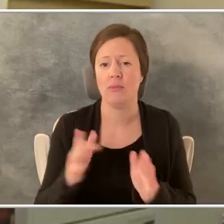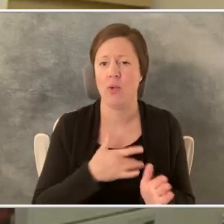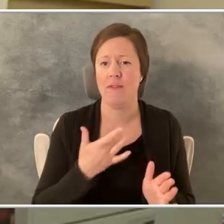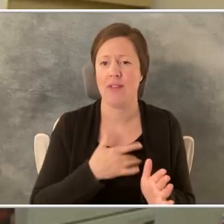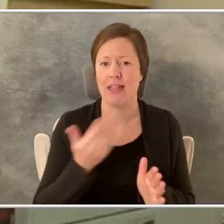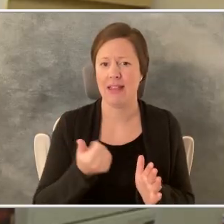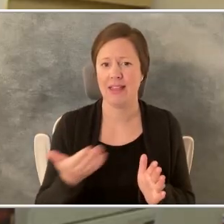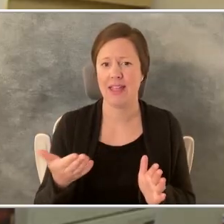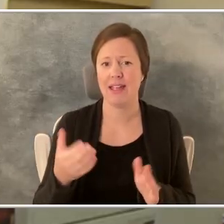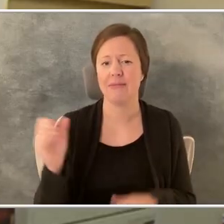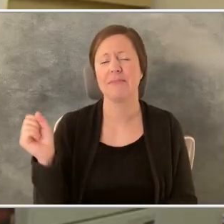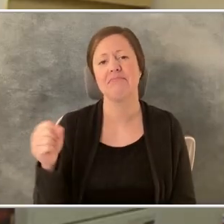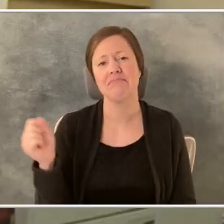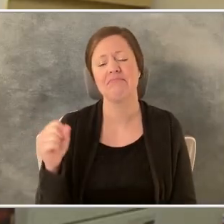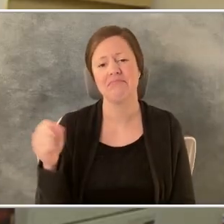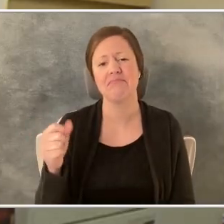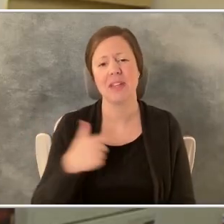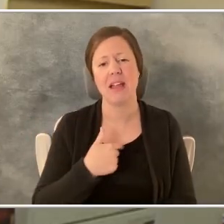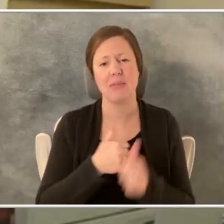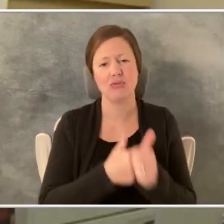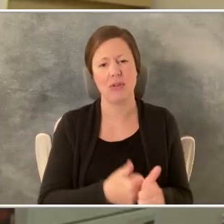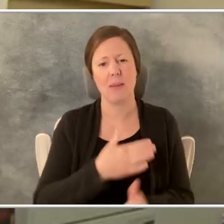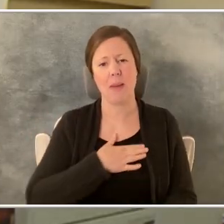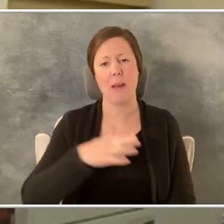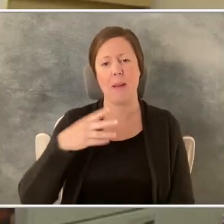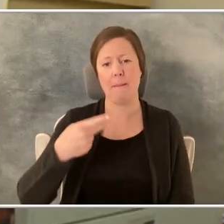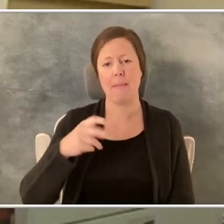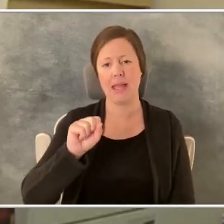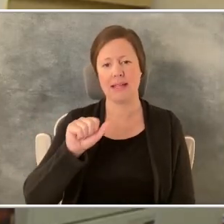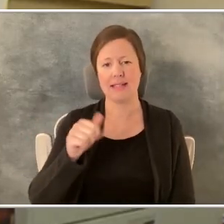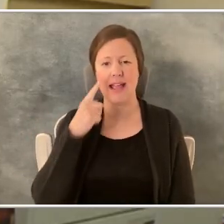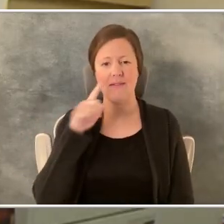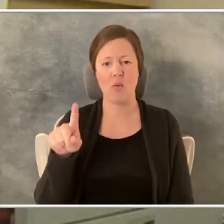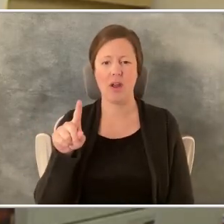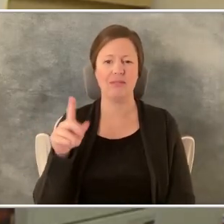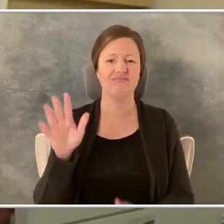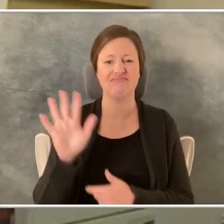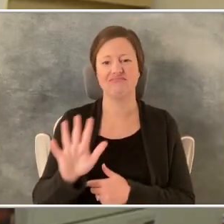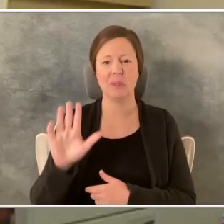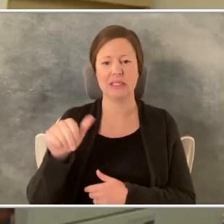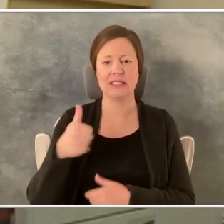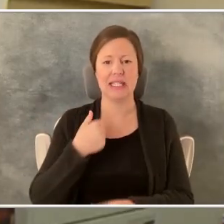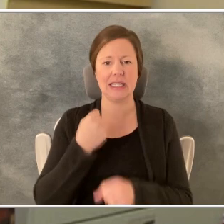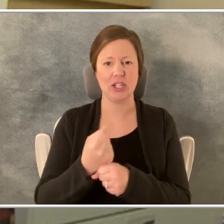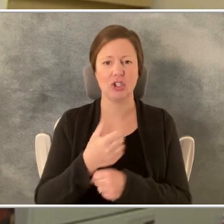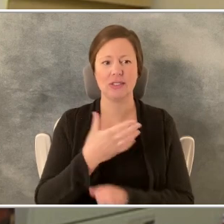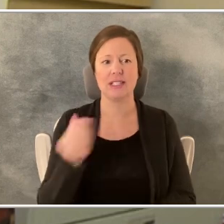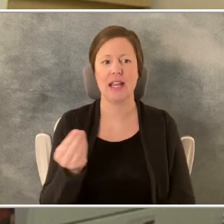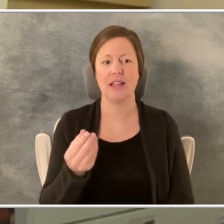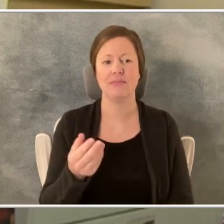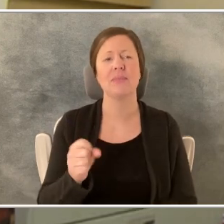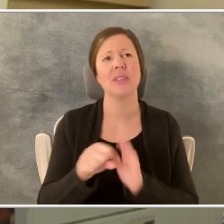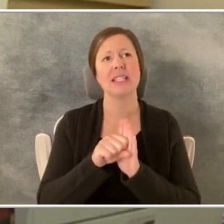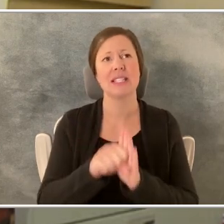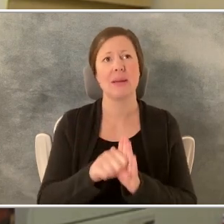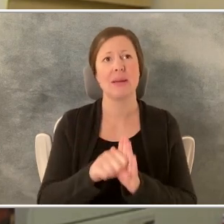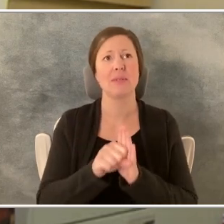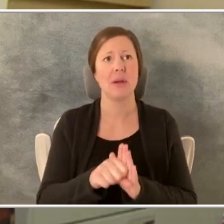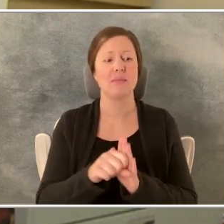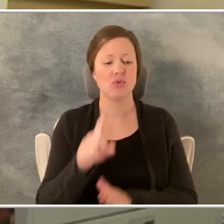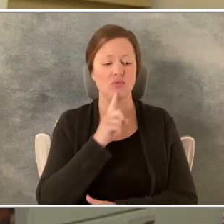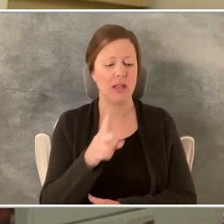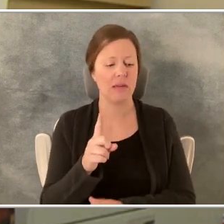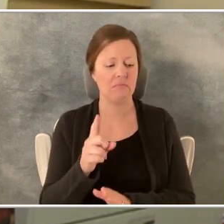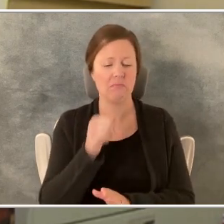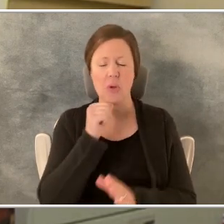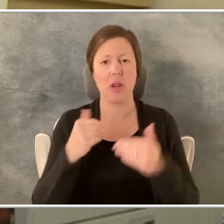course, I've been tracking my PSA for the better part of a decade. And, symptoms, I really didn't have symptoms